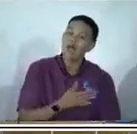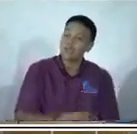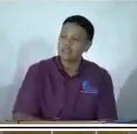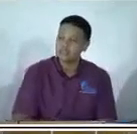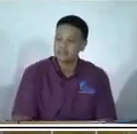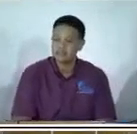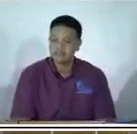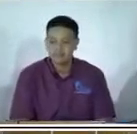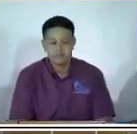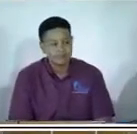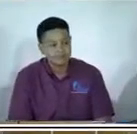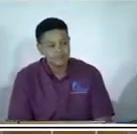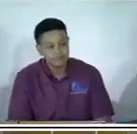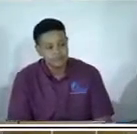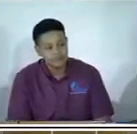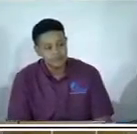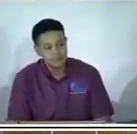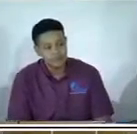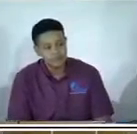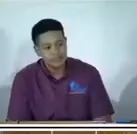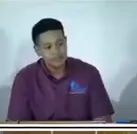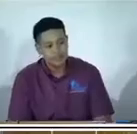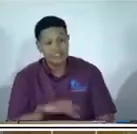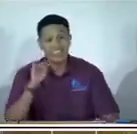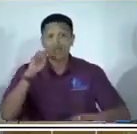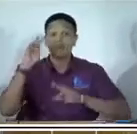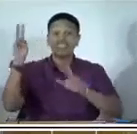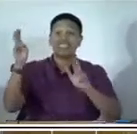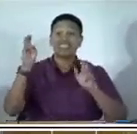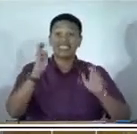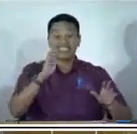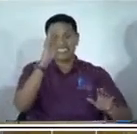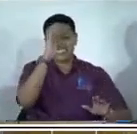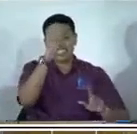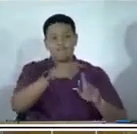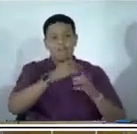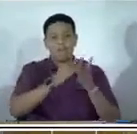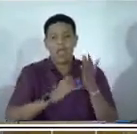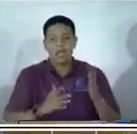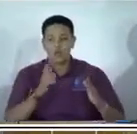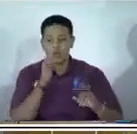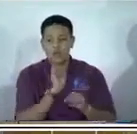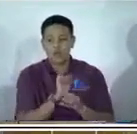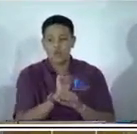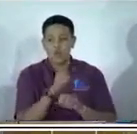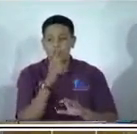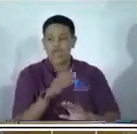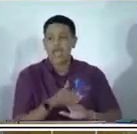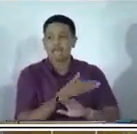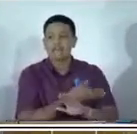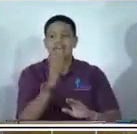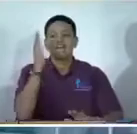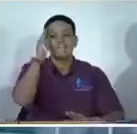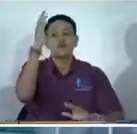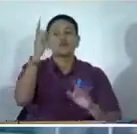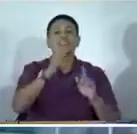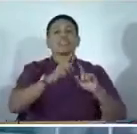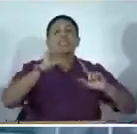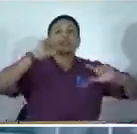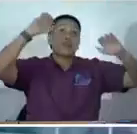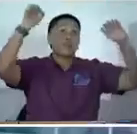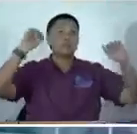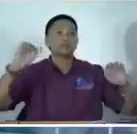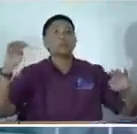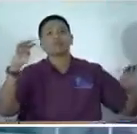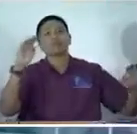That was taken directly from the architects who are working, and we are well advanced. And at a future date, we will unveil all the